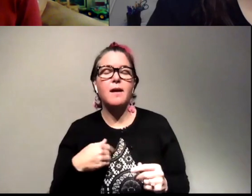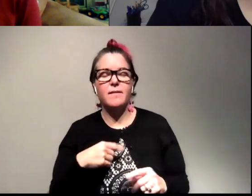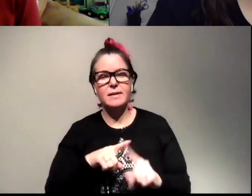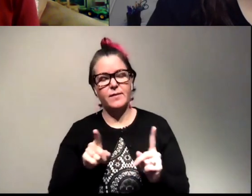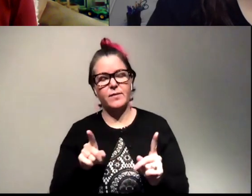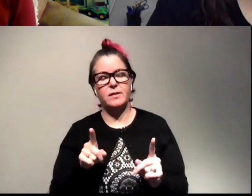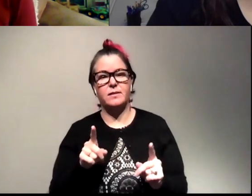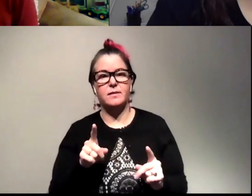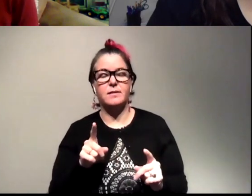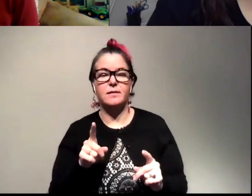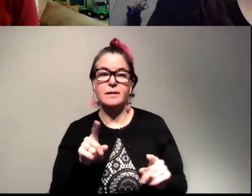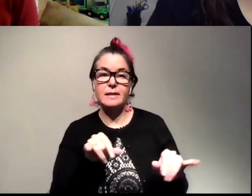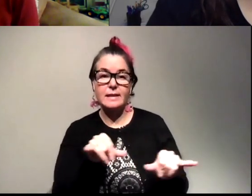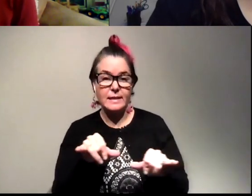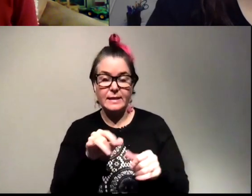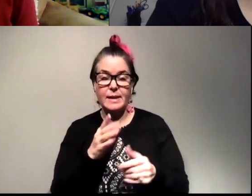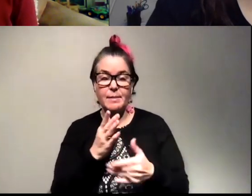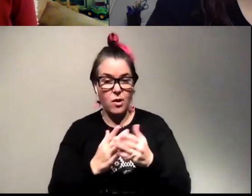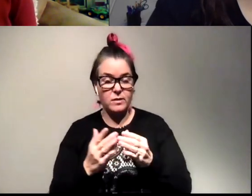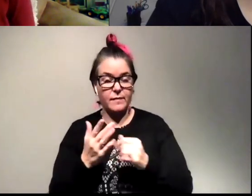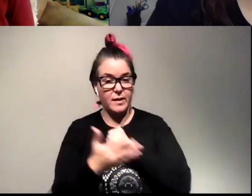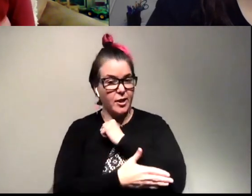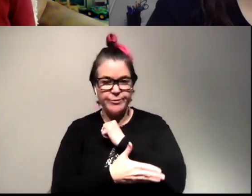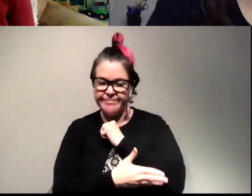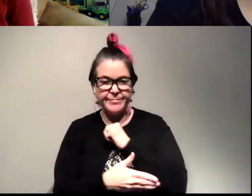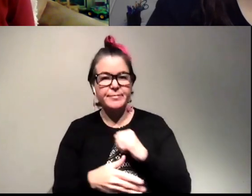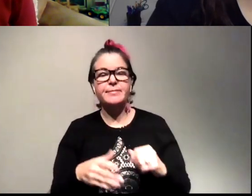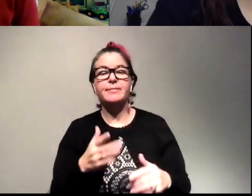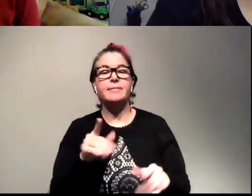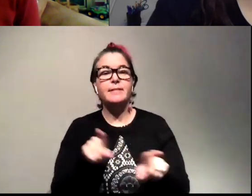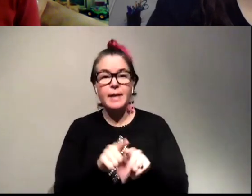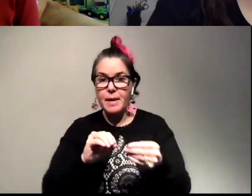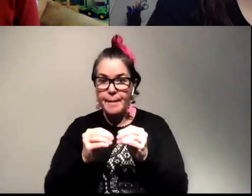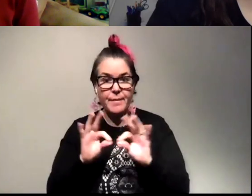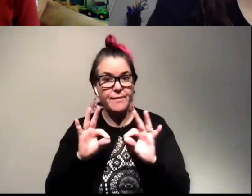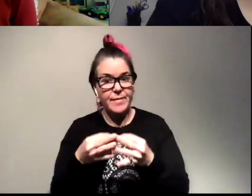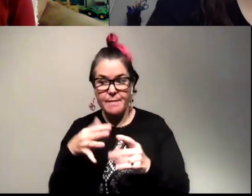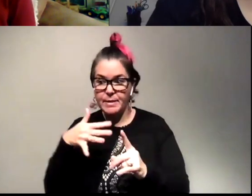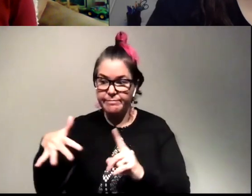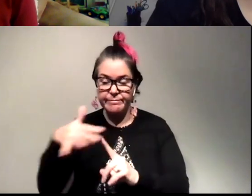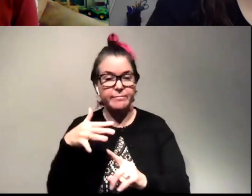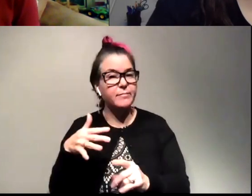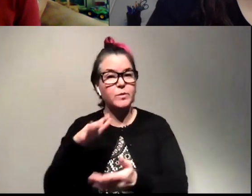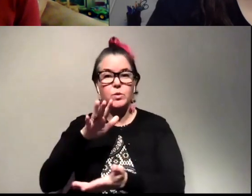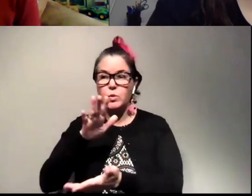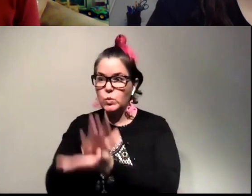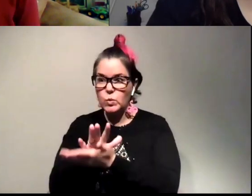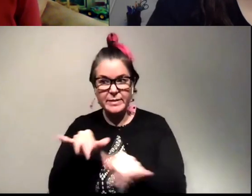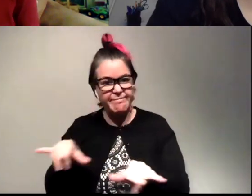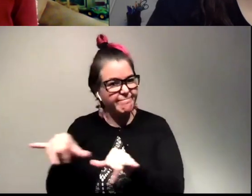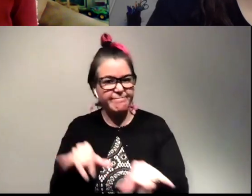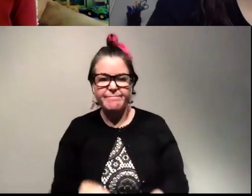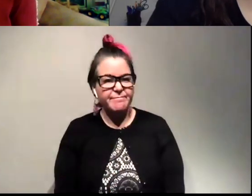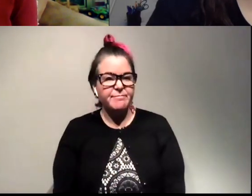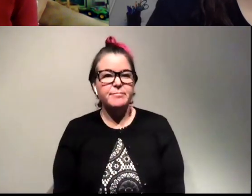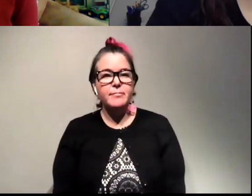all of us live in the same parts of the country, have the same number of family members around us, our schools aren't all the same. So it's